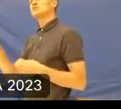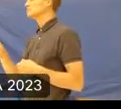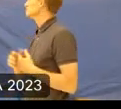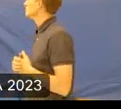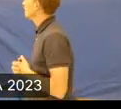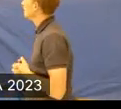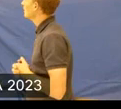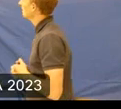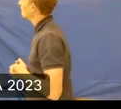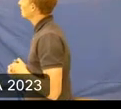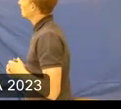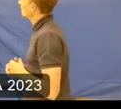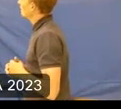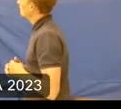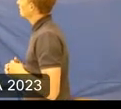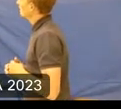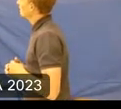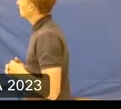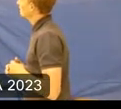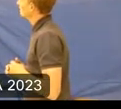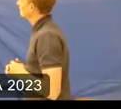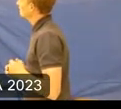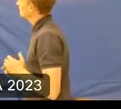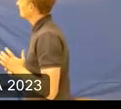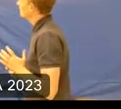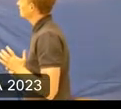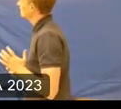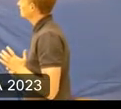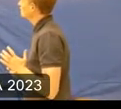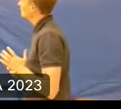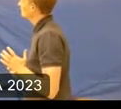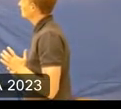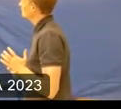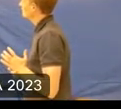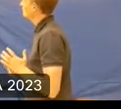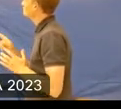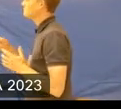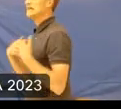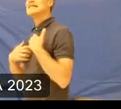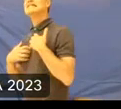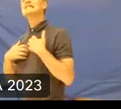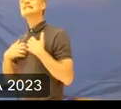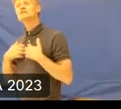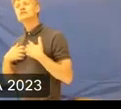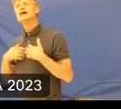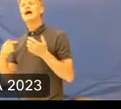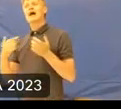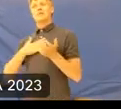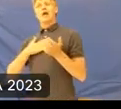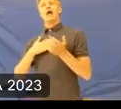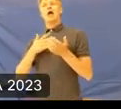interesting idea. The idea basically is that by lexical choice, tone, or even language choice, you